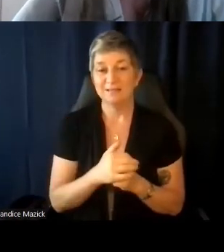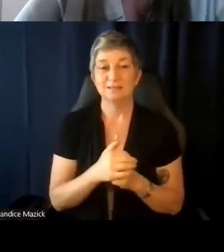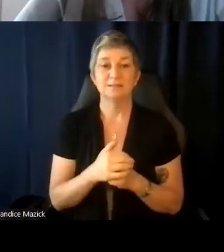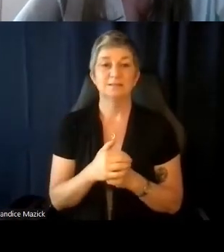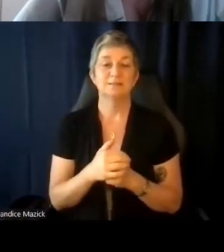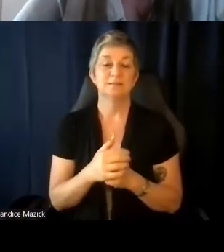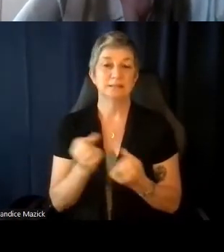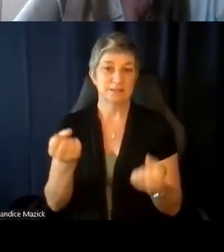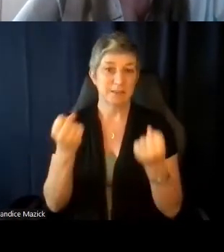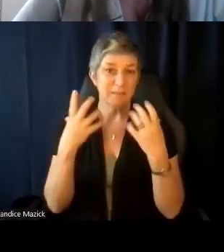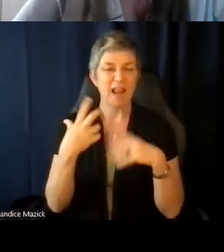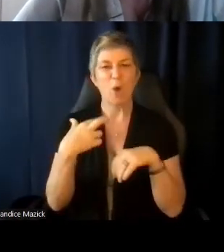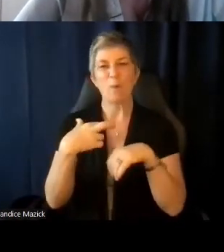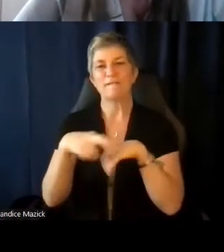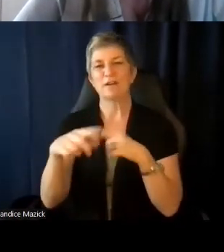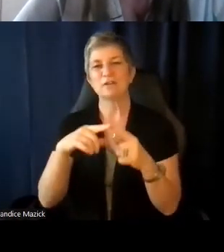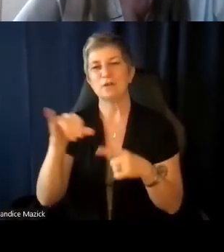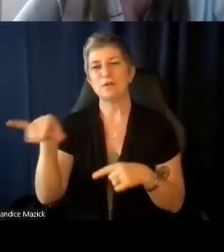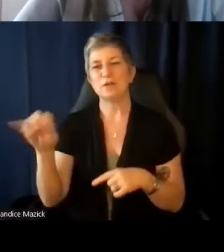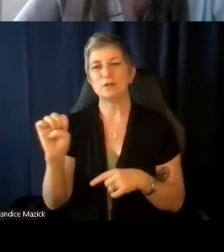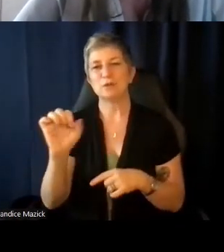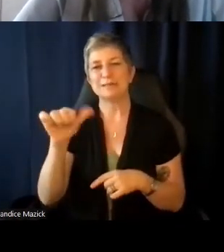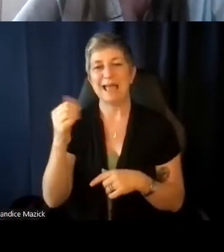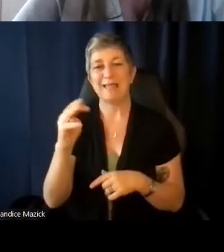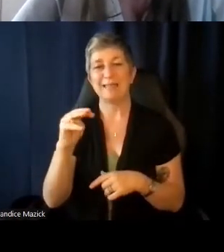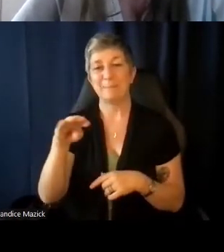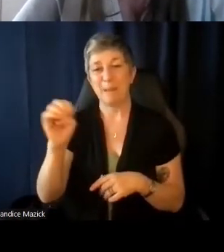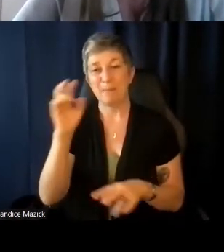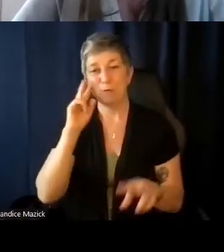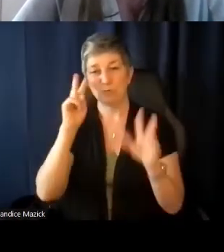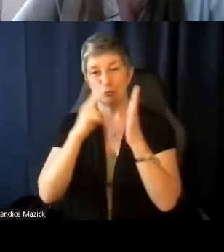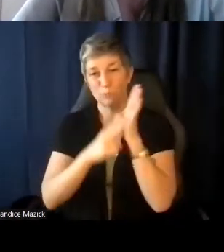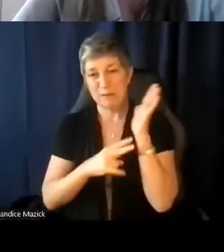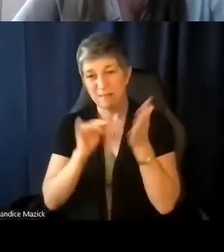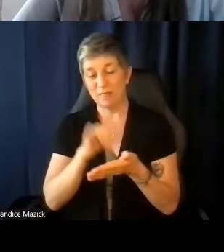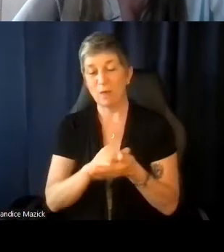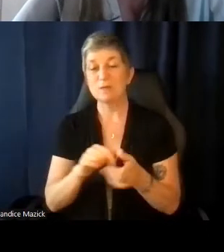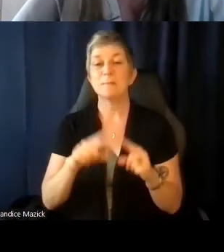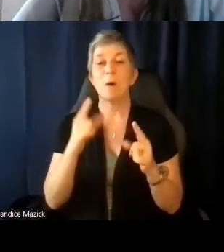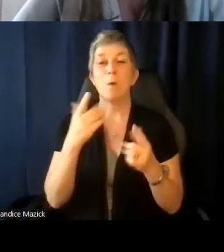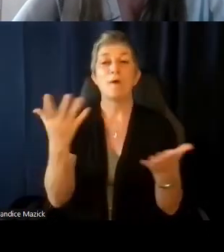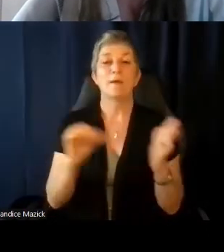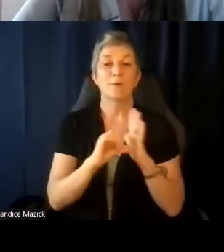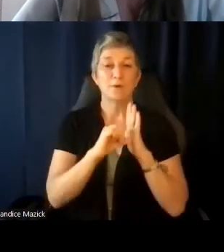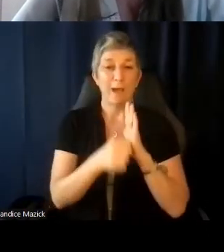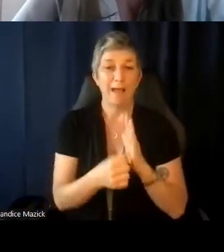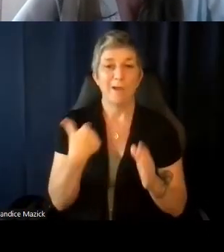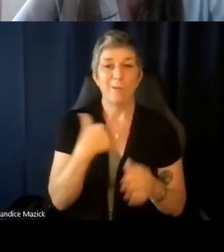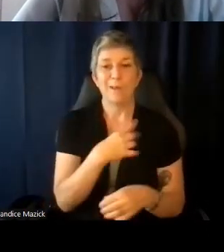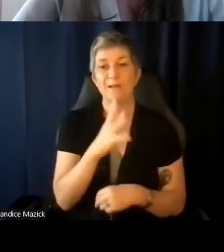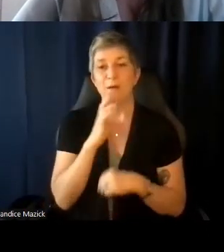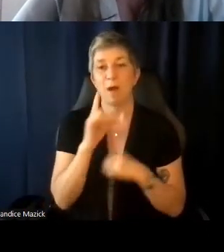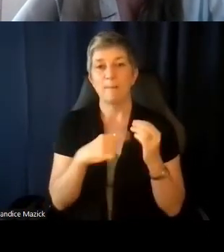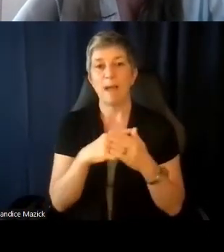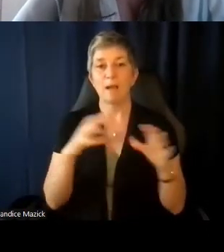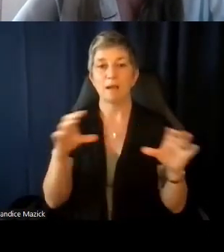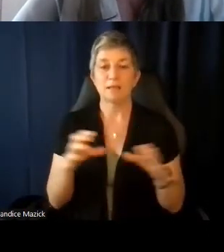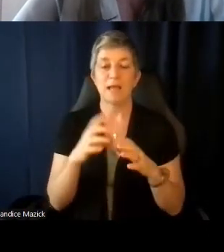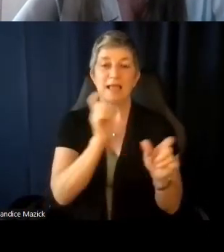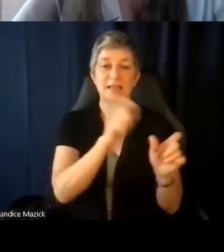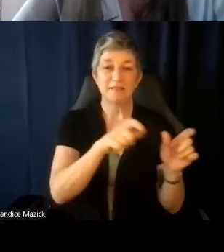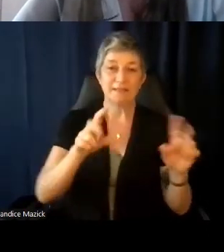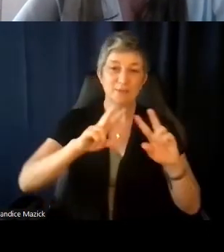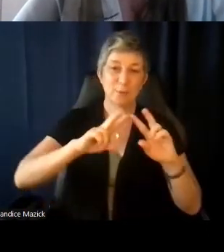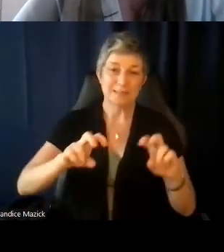them. I'll refer you to the June 10th memo to take a look at them. One thing I wanted to highlight is that we do talk about conducting an individualized